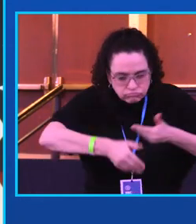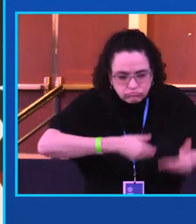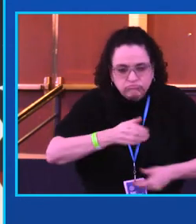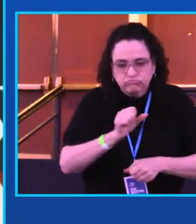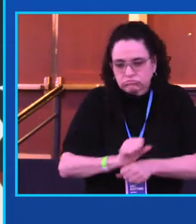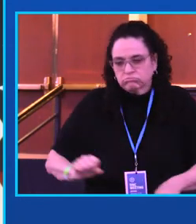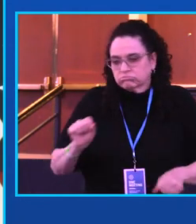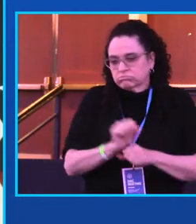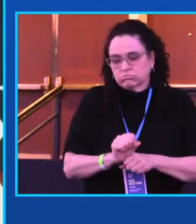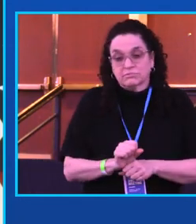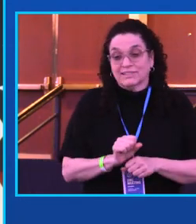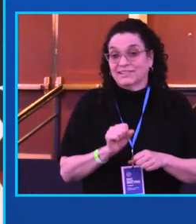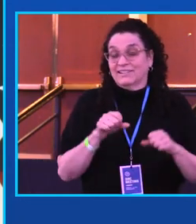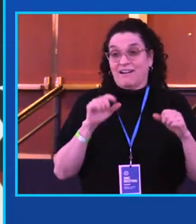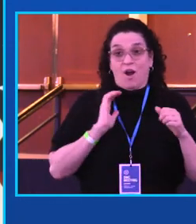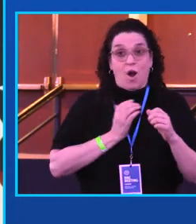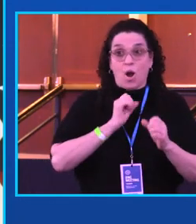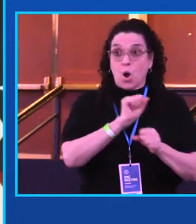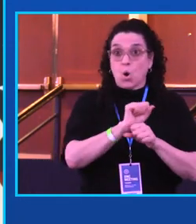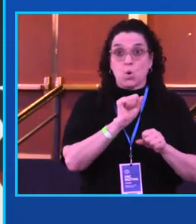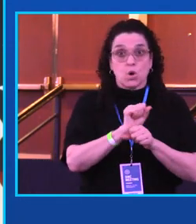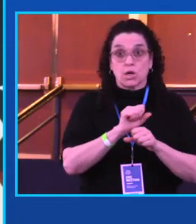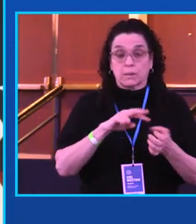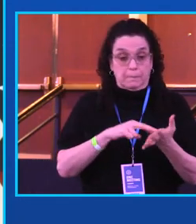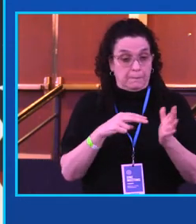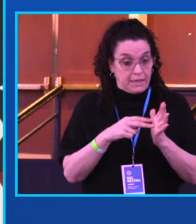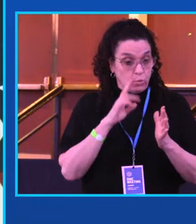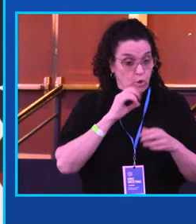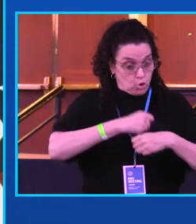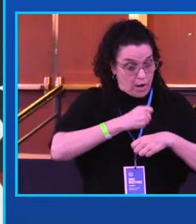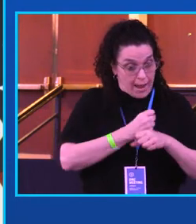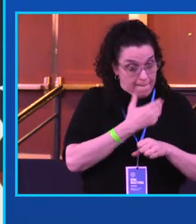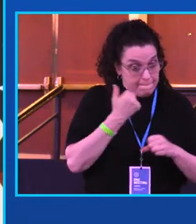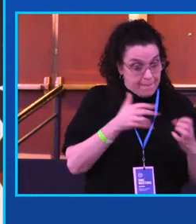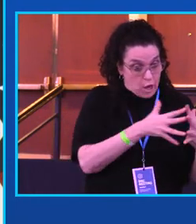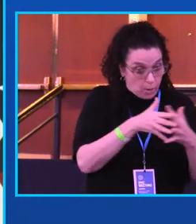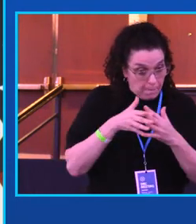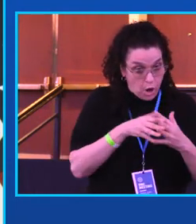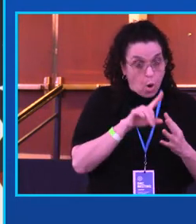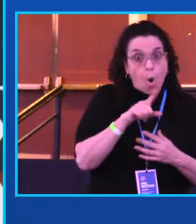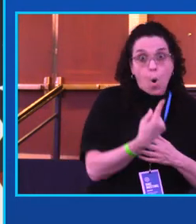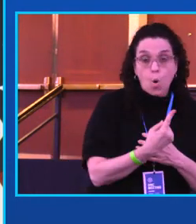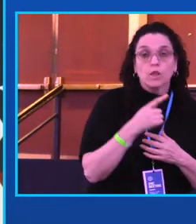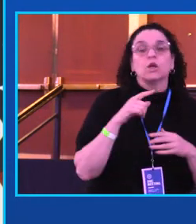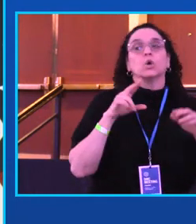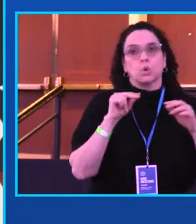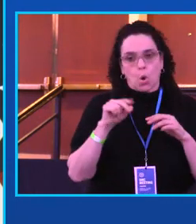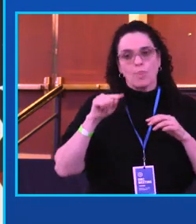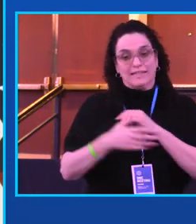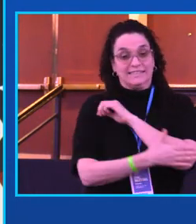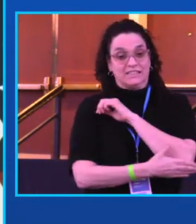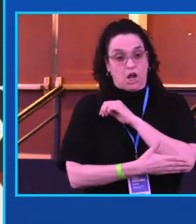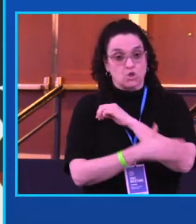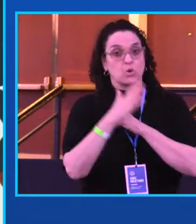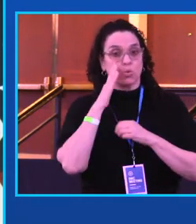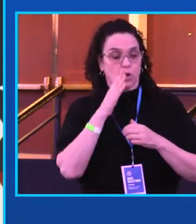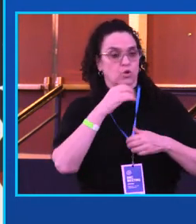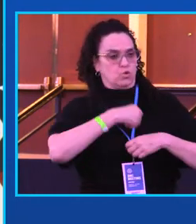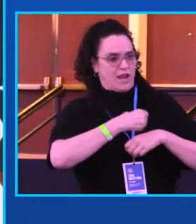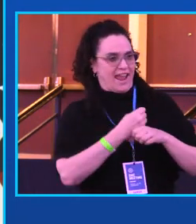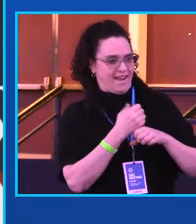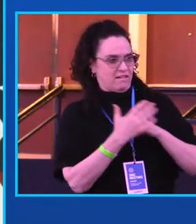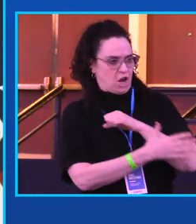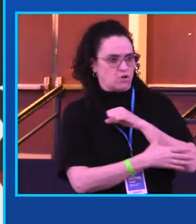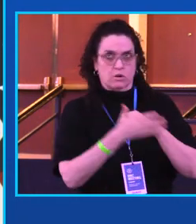work won't just be a better America, but rather a nation wherefore God is not ashamed